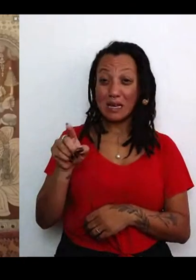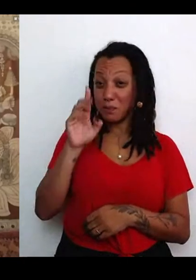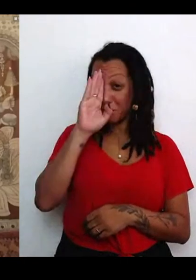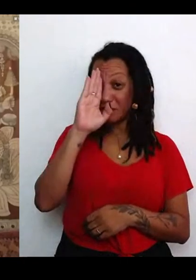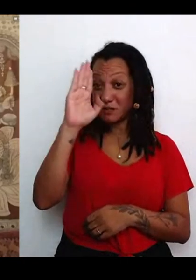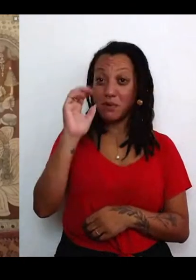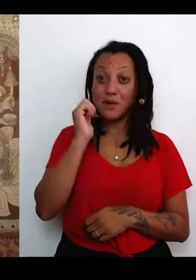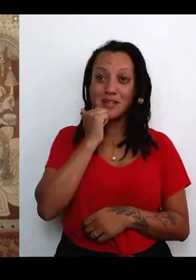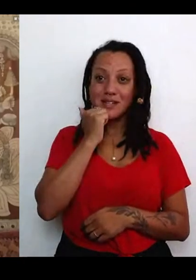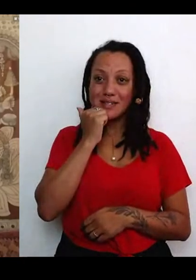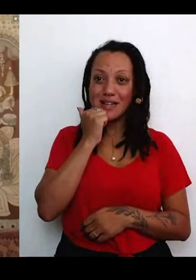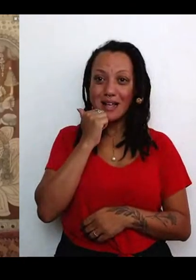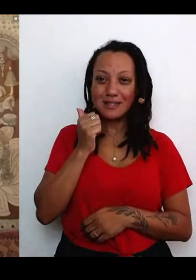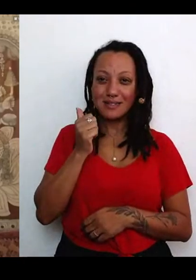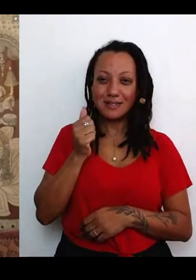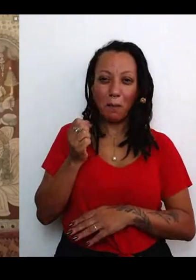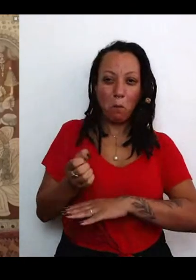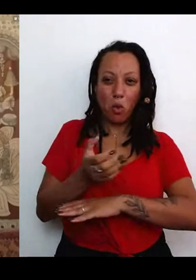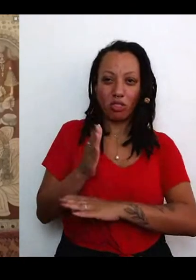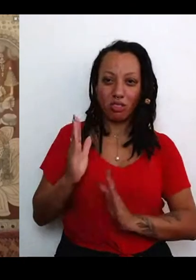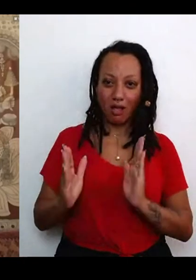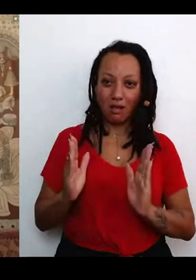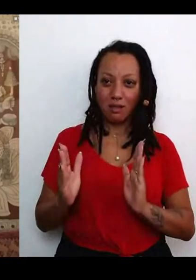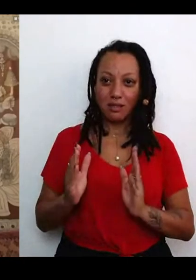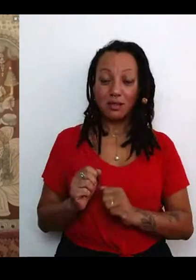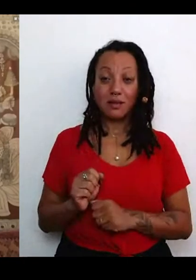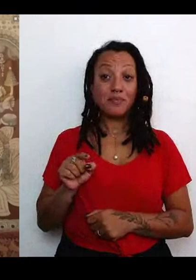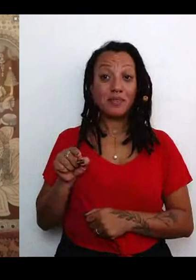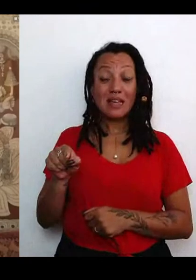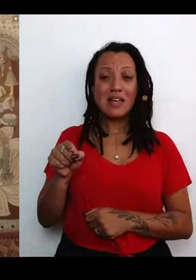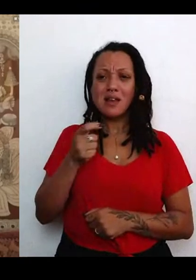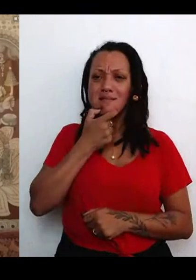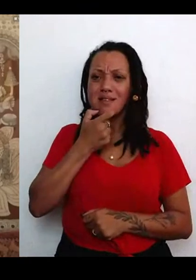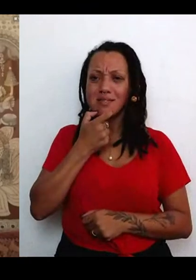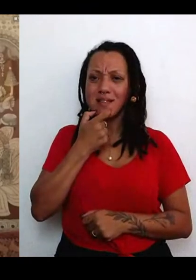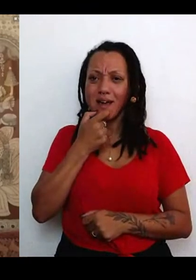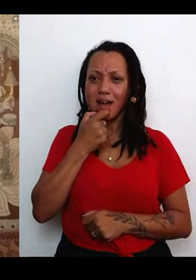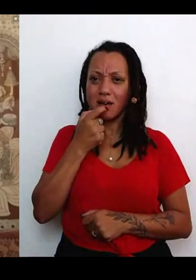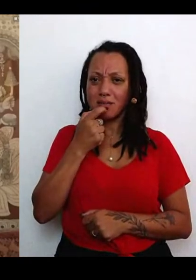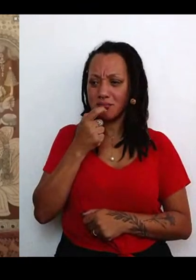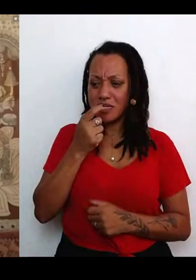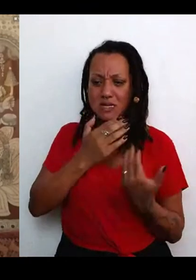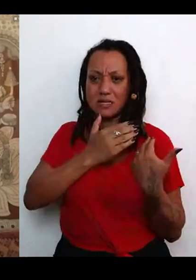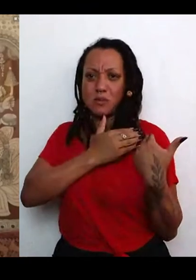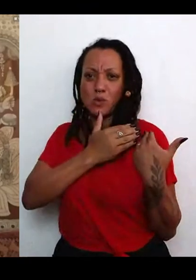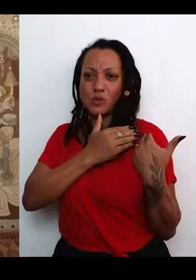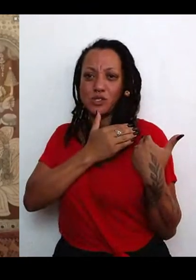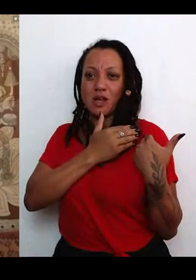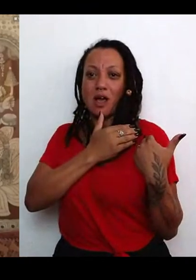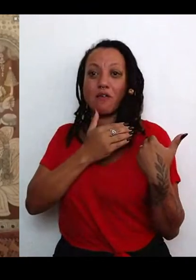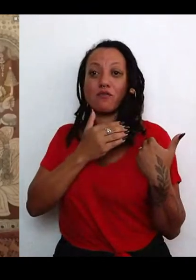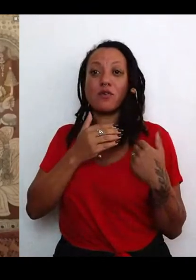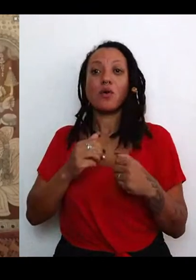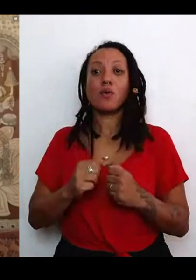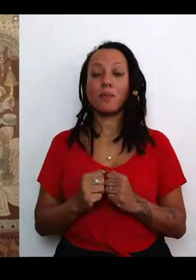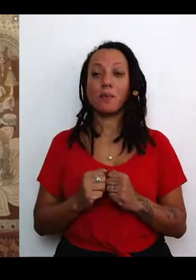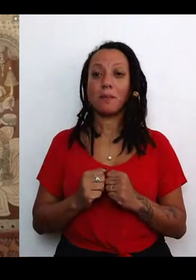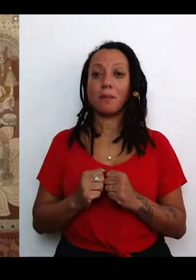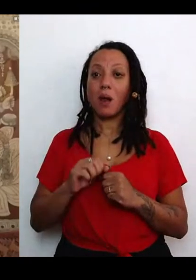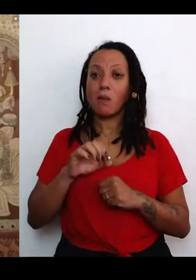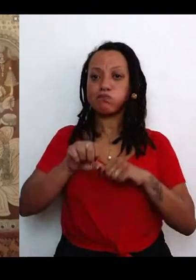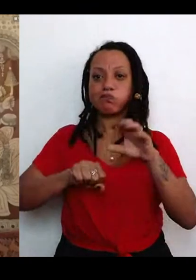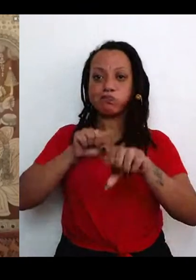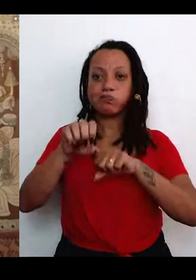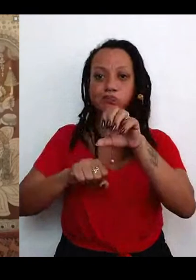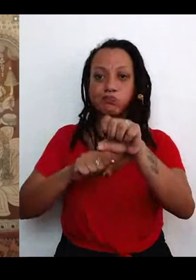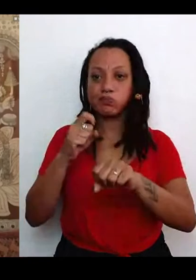he was responsible for the witch hunts and the executions during the Inquisition what he gave us was